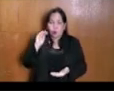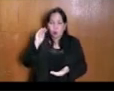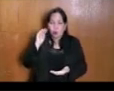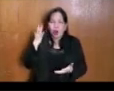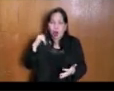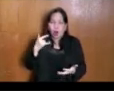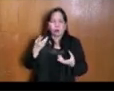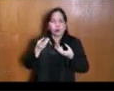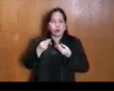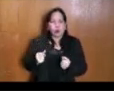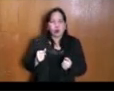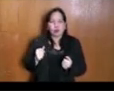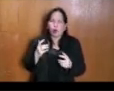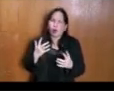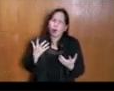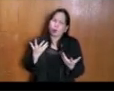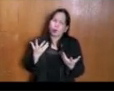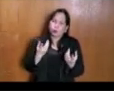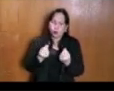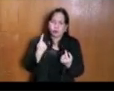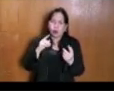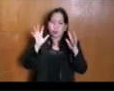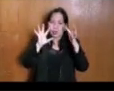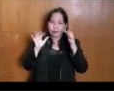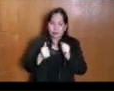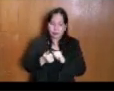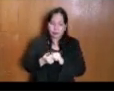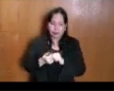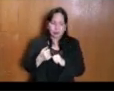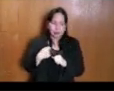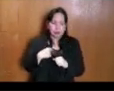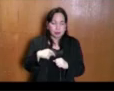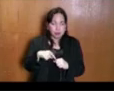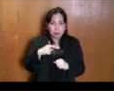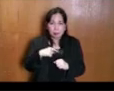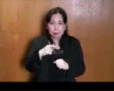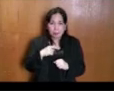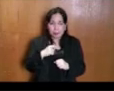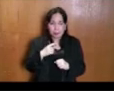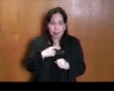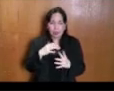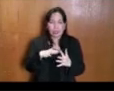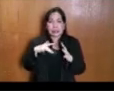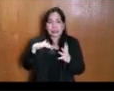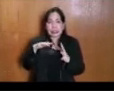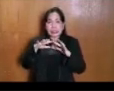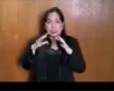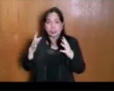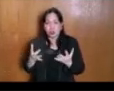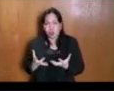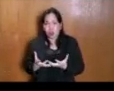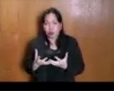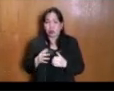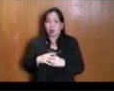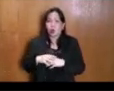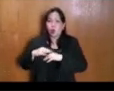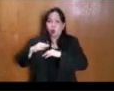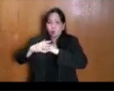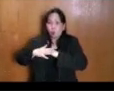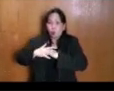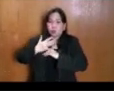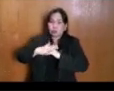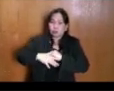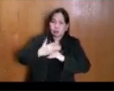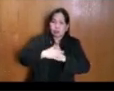change. So the first is climate science, which very broadly is the study of the Earth, the ocean, and the atmosphere